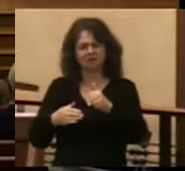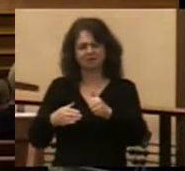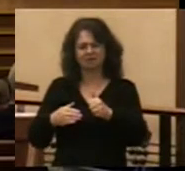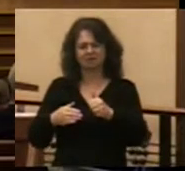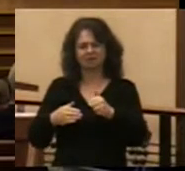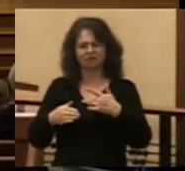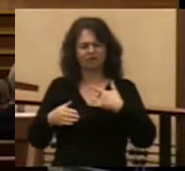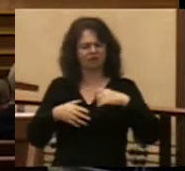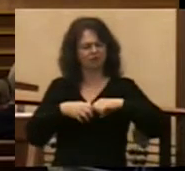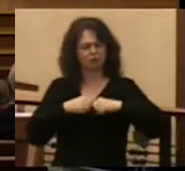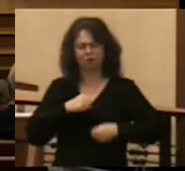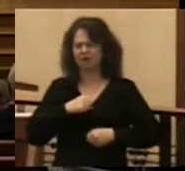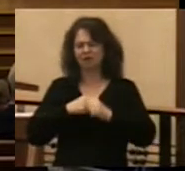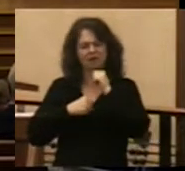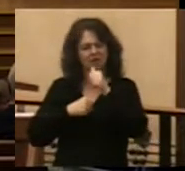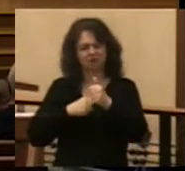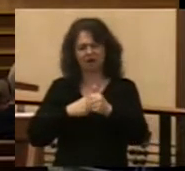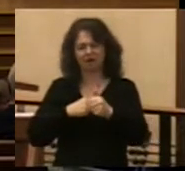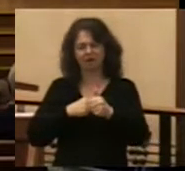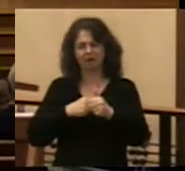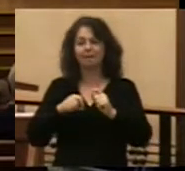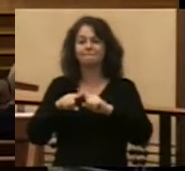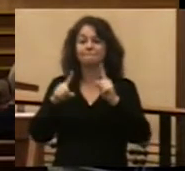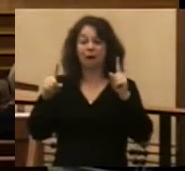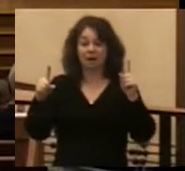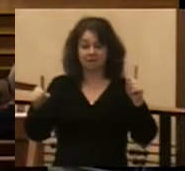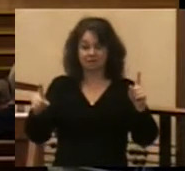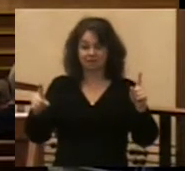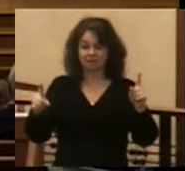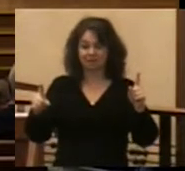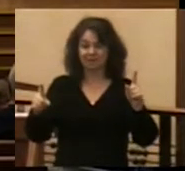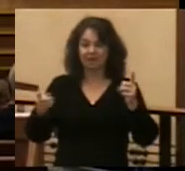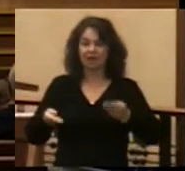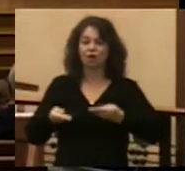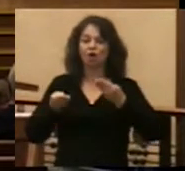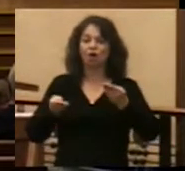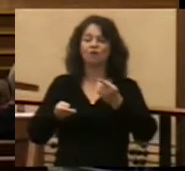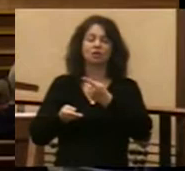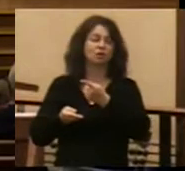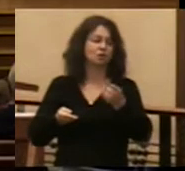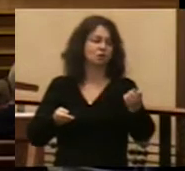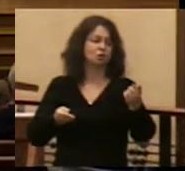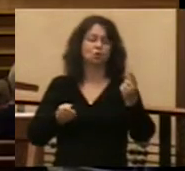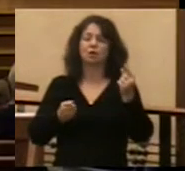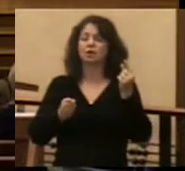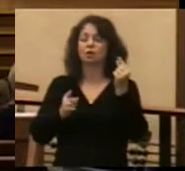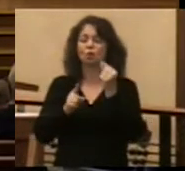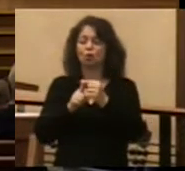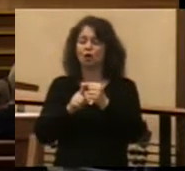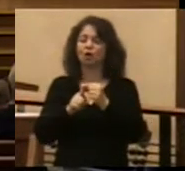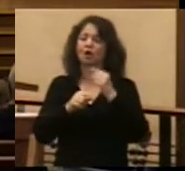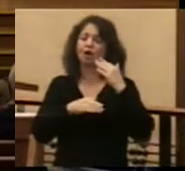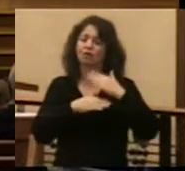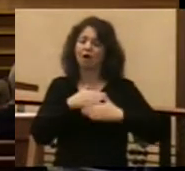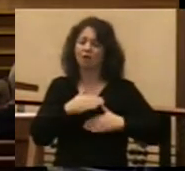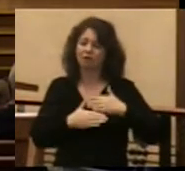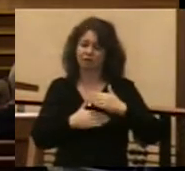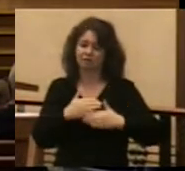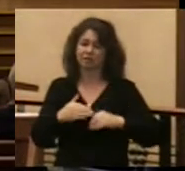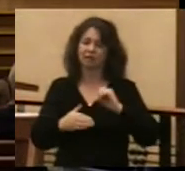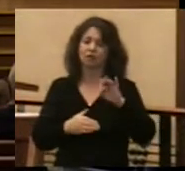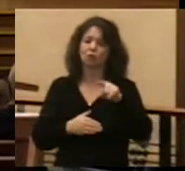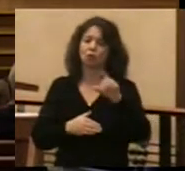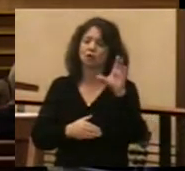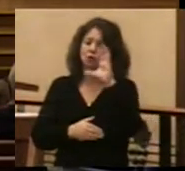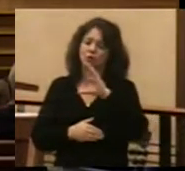brokenness as humanity. But it does offer you a word of comfort if you are searching for